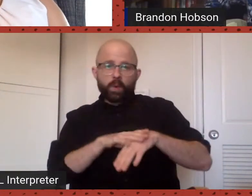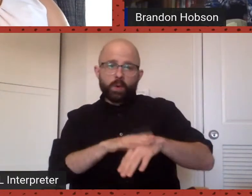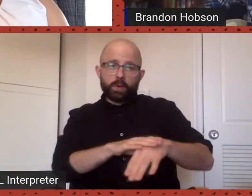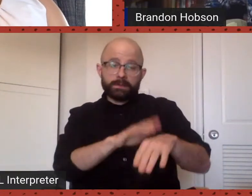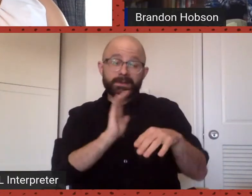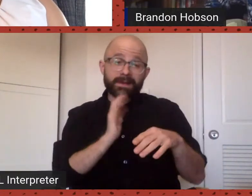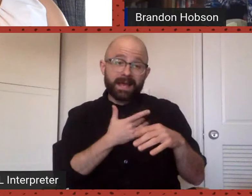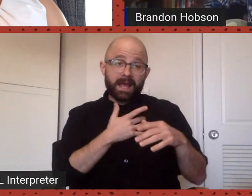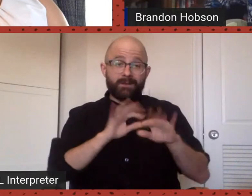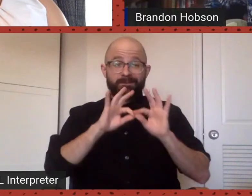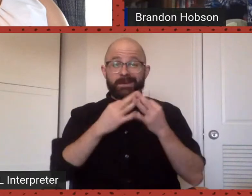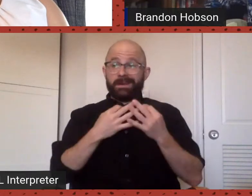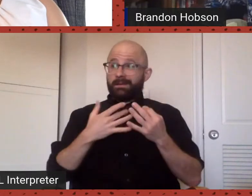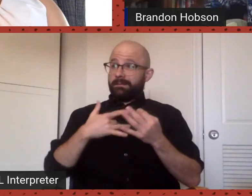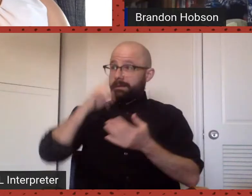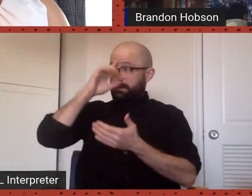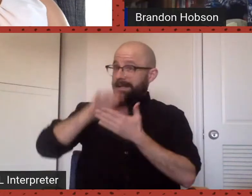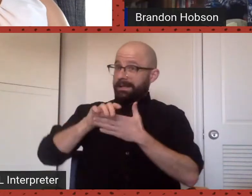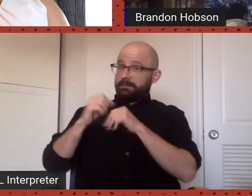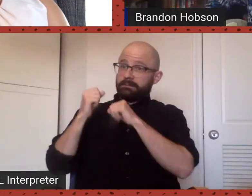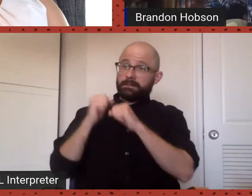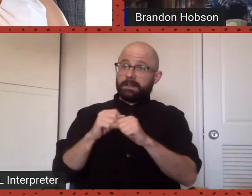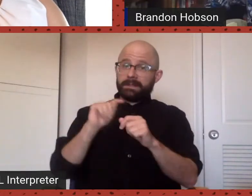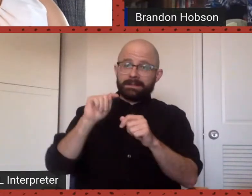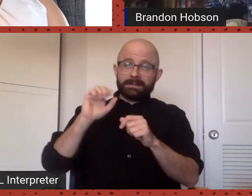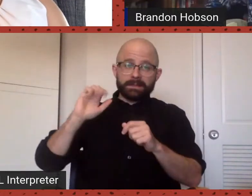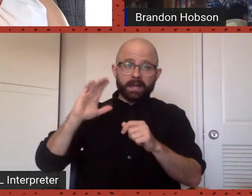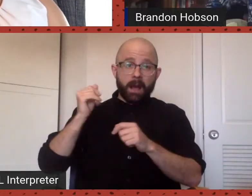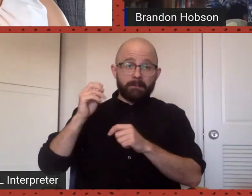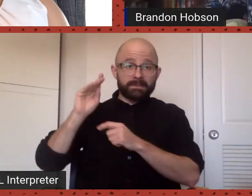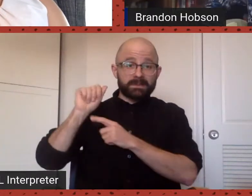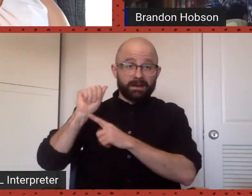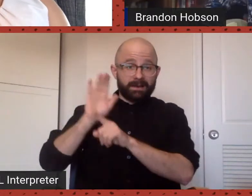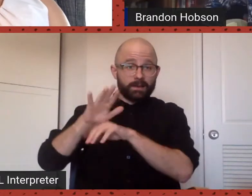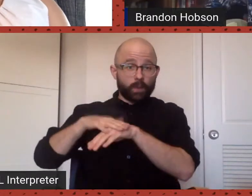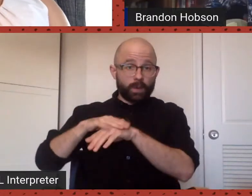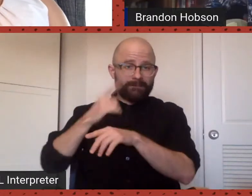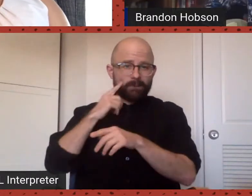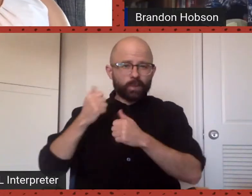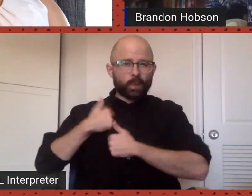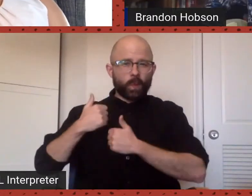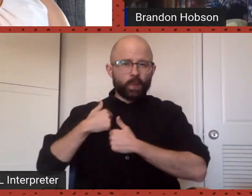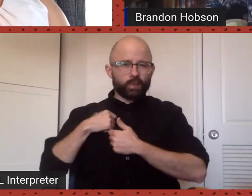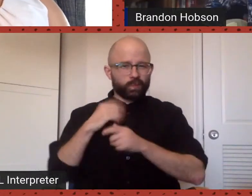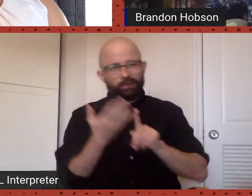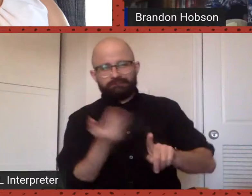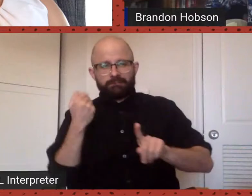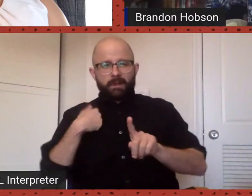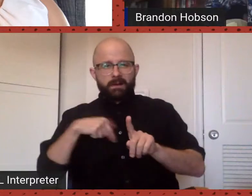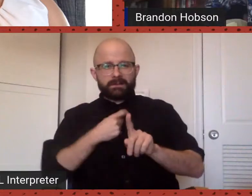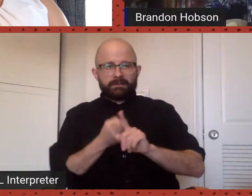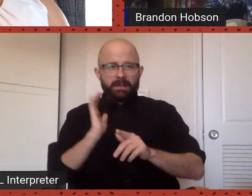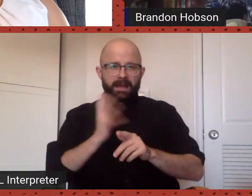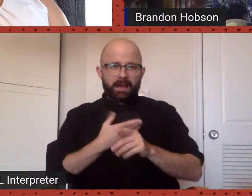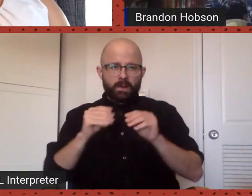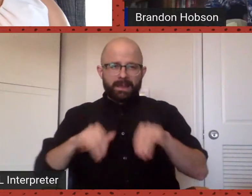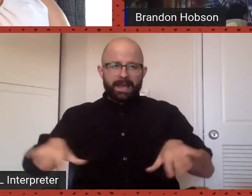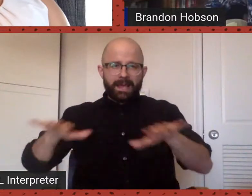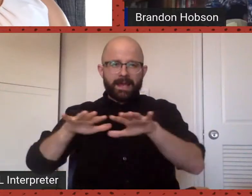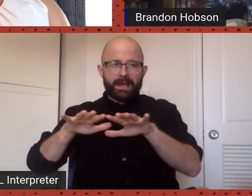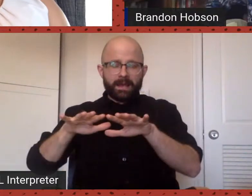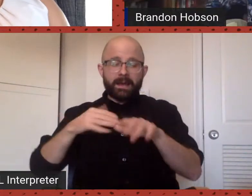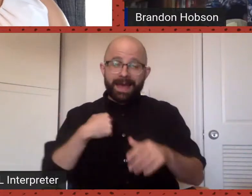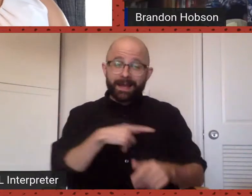believed strongly in Tecumseh's warning of the soldiers coming to remove us from our land. There was a